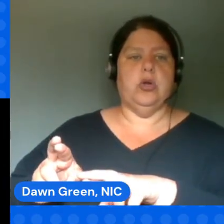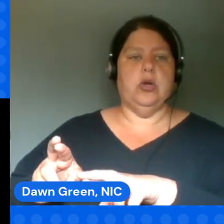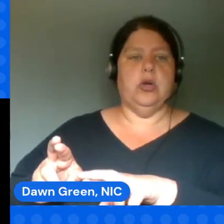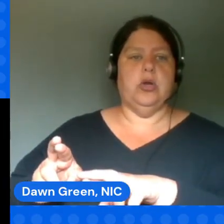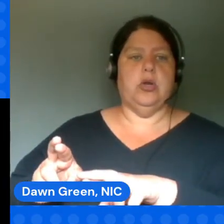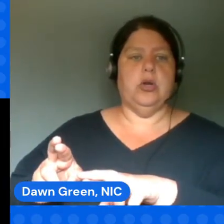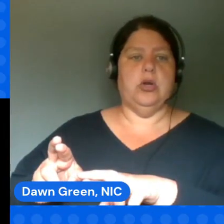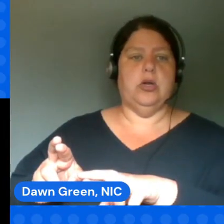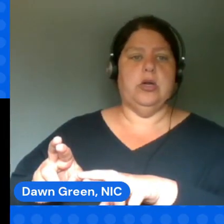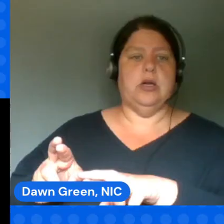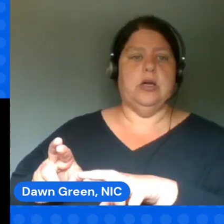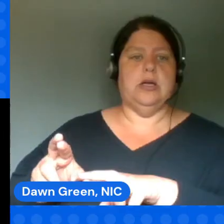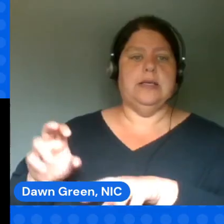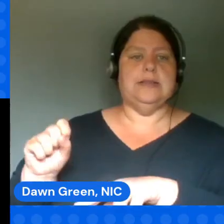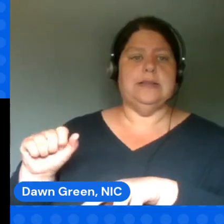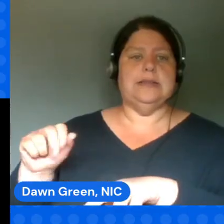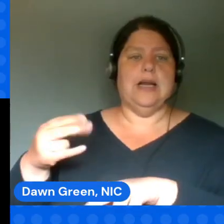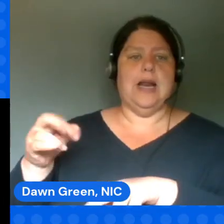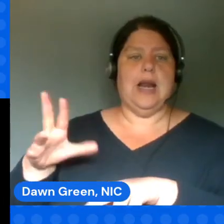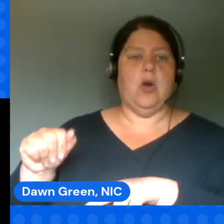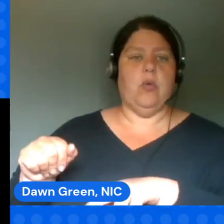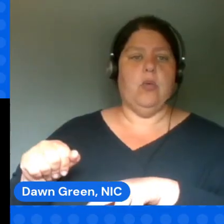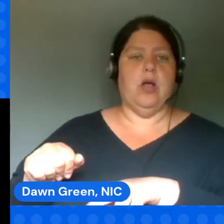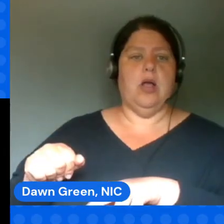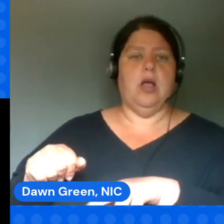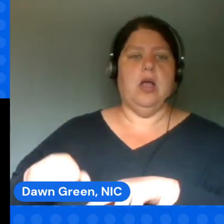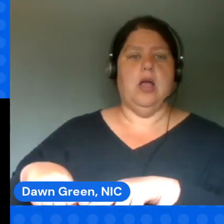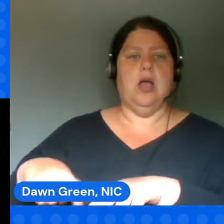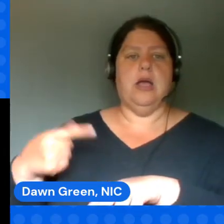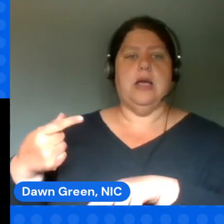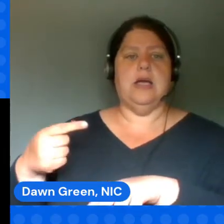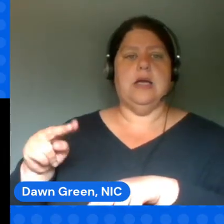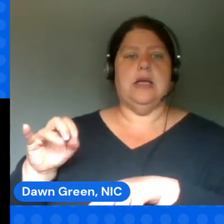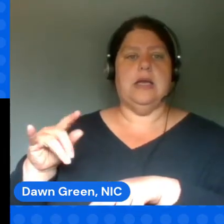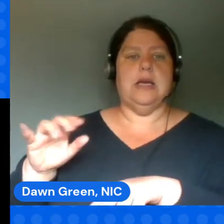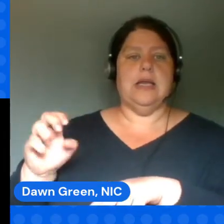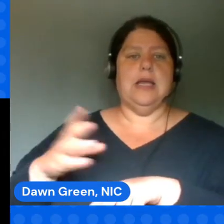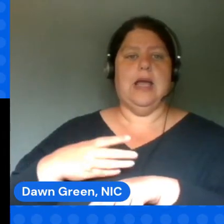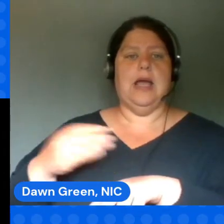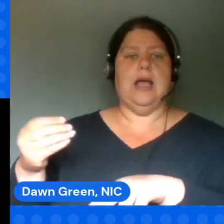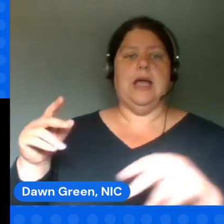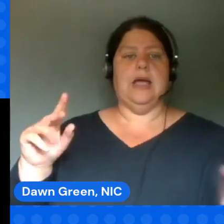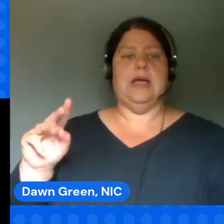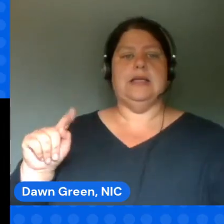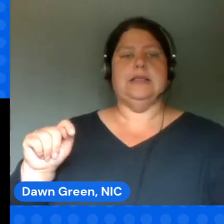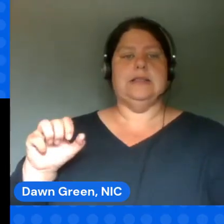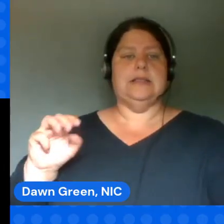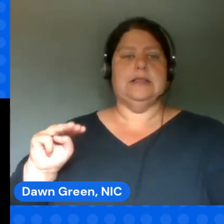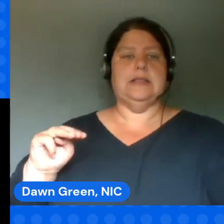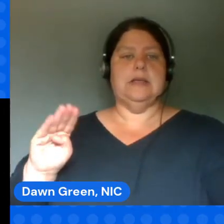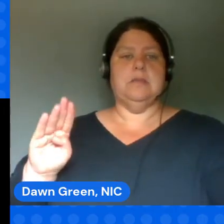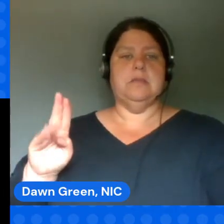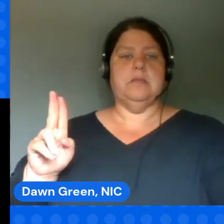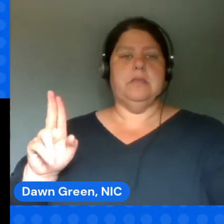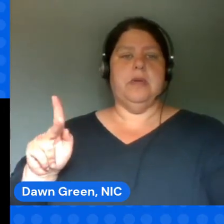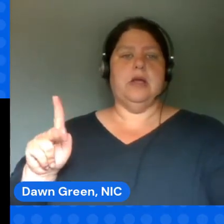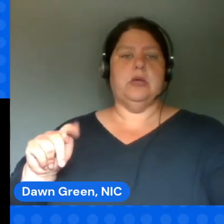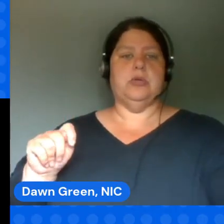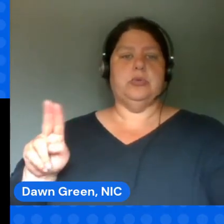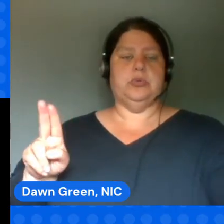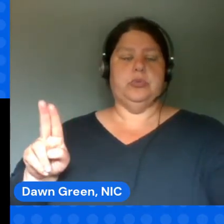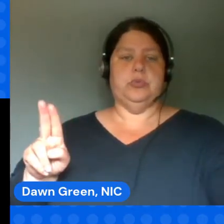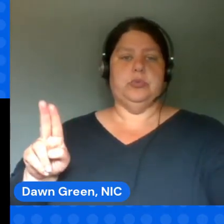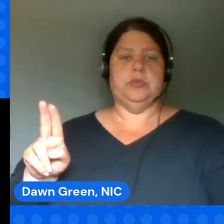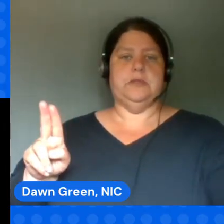the Sahara, the Gulf of Guinea, and Timbuktu. Um, and so what